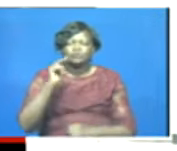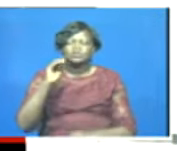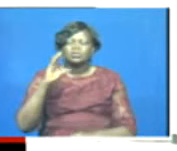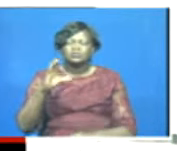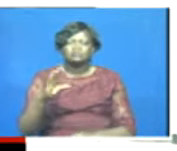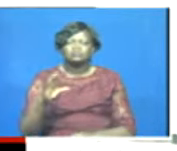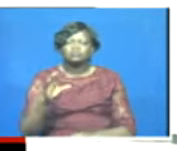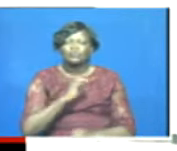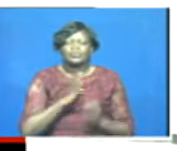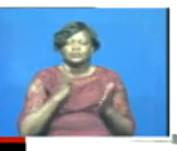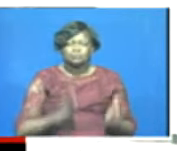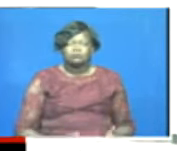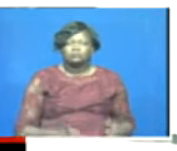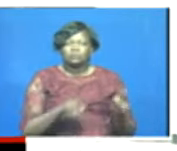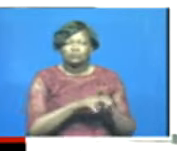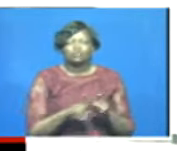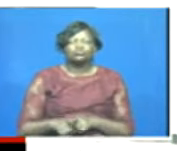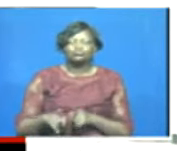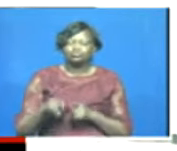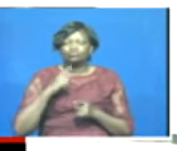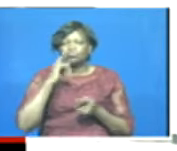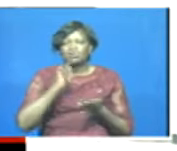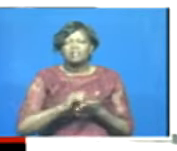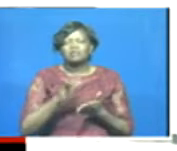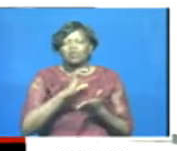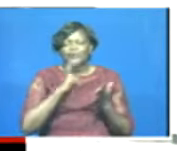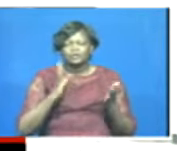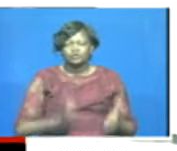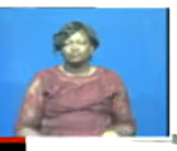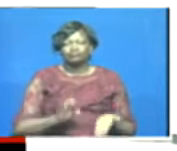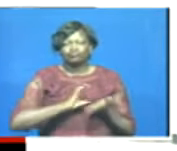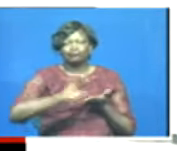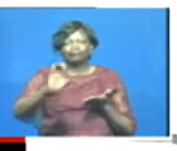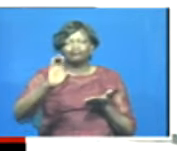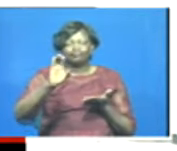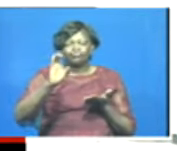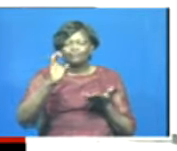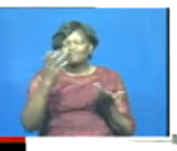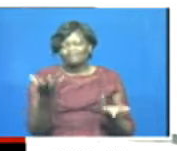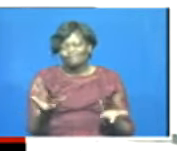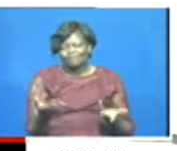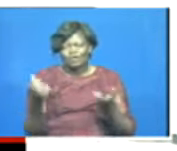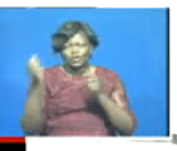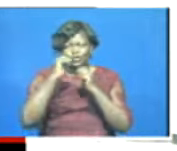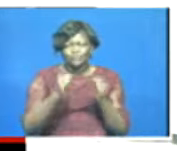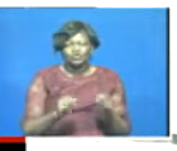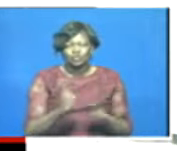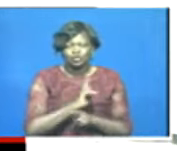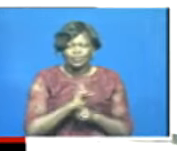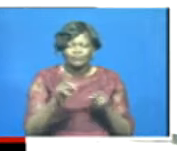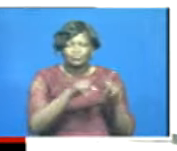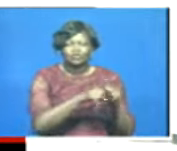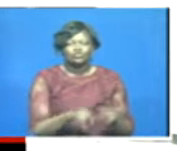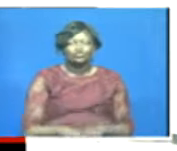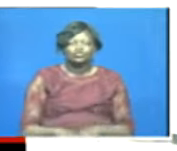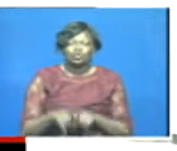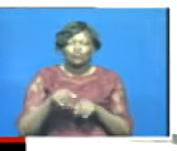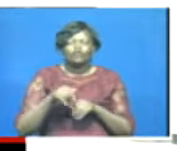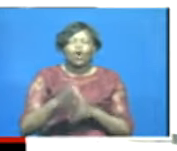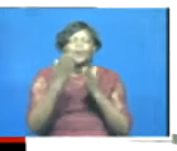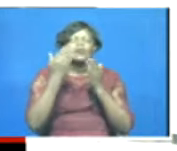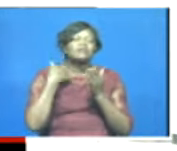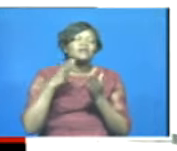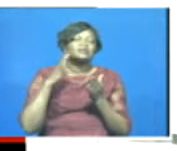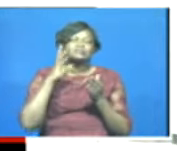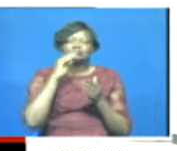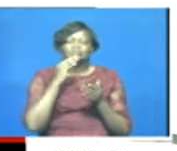Philip Okundi also revealed that the commission has set up strategies to monitor and also to track hate speech across